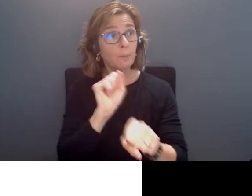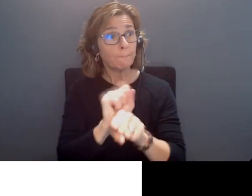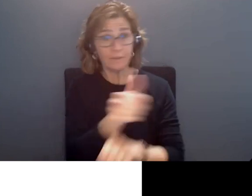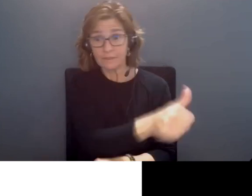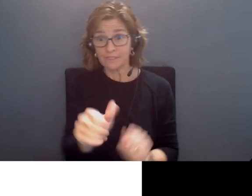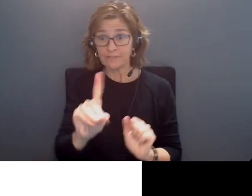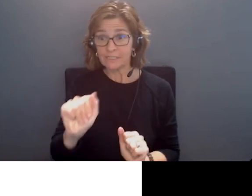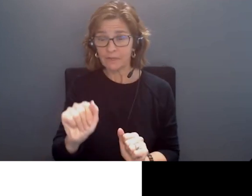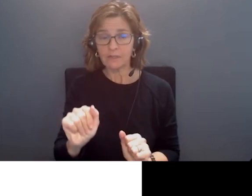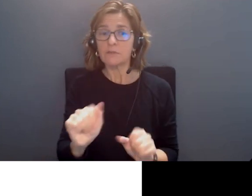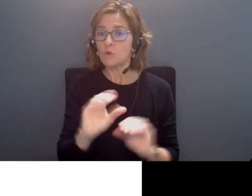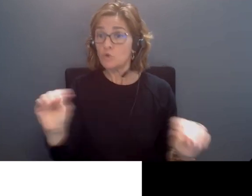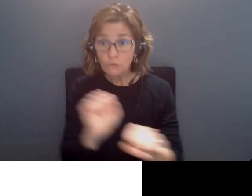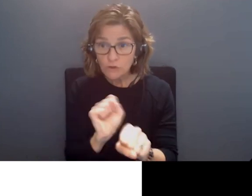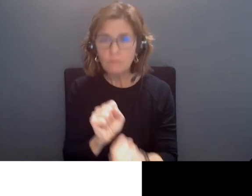underemployed.